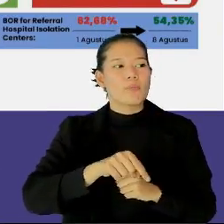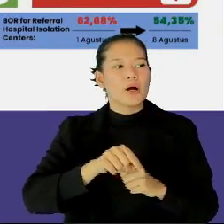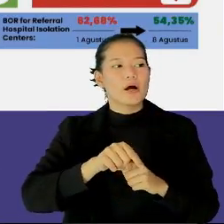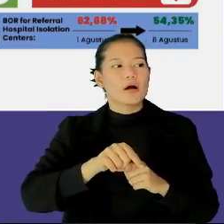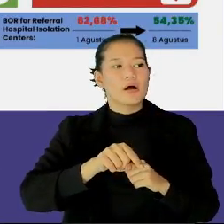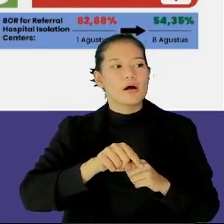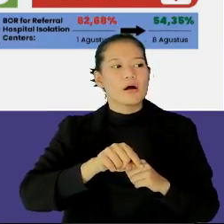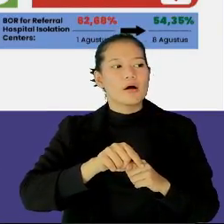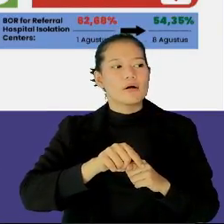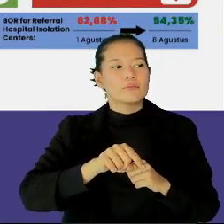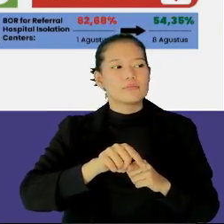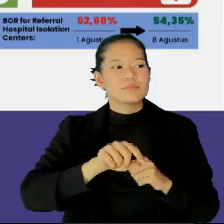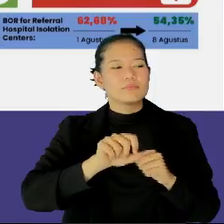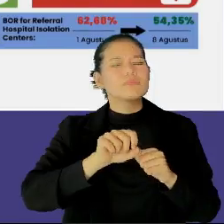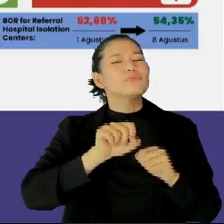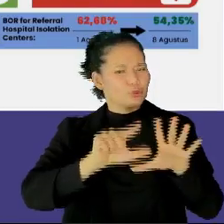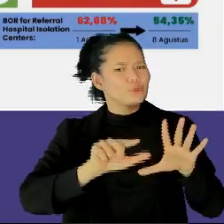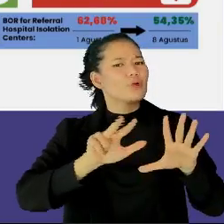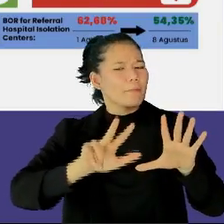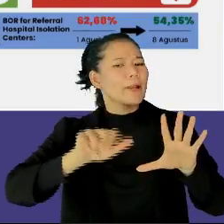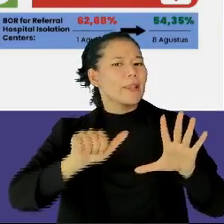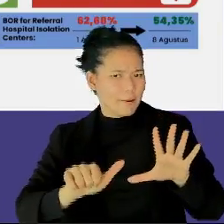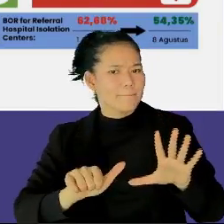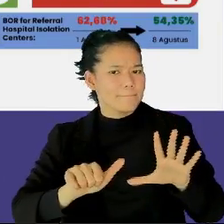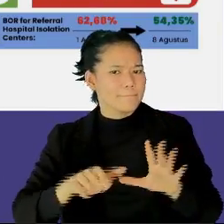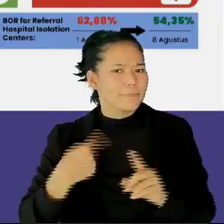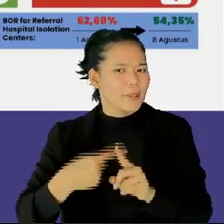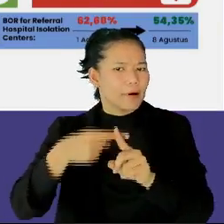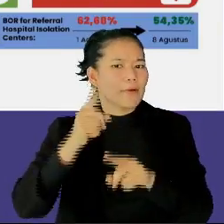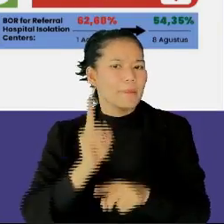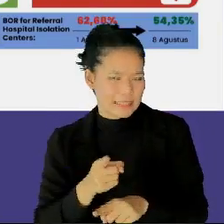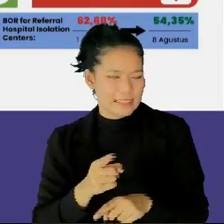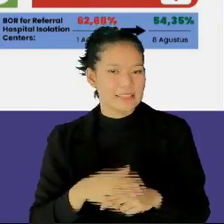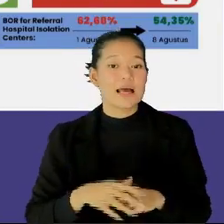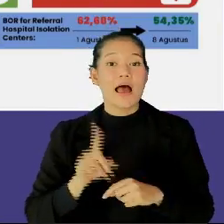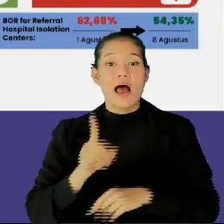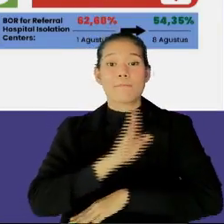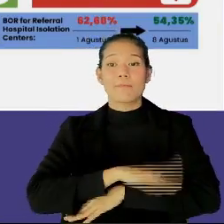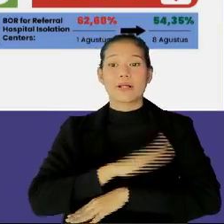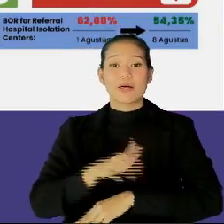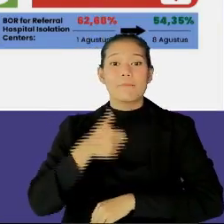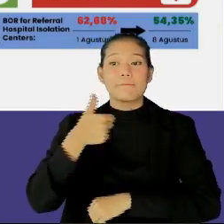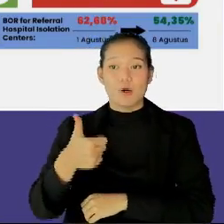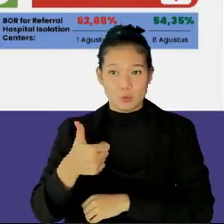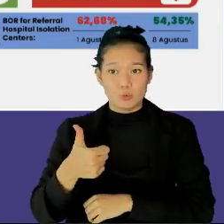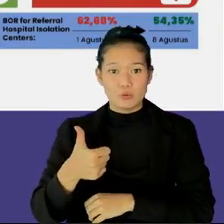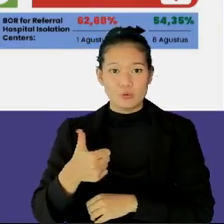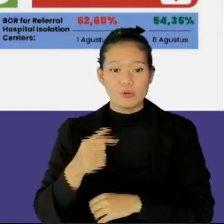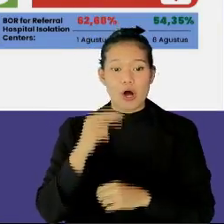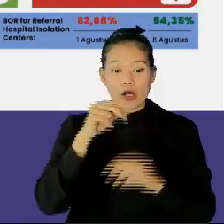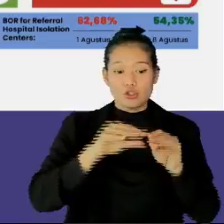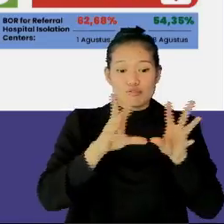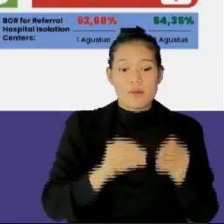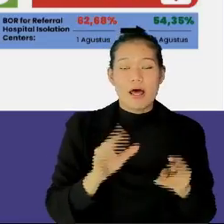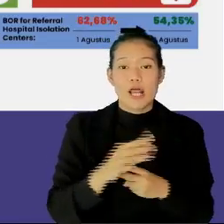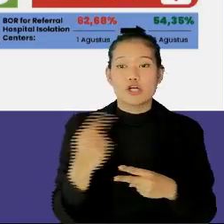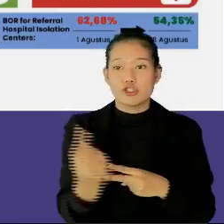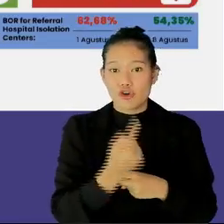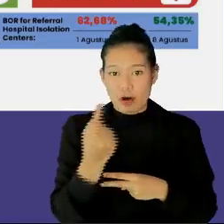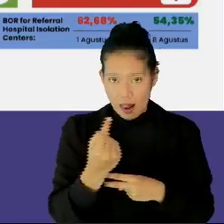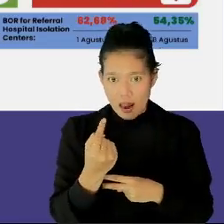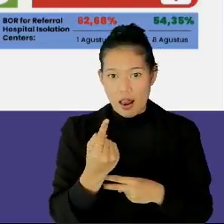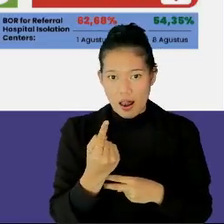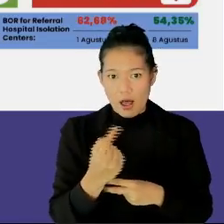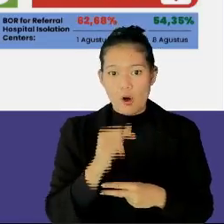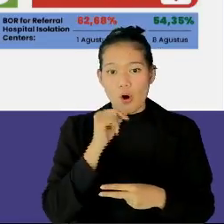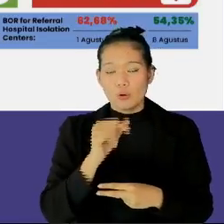1,786, ranks 5th. And the good news, however, is that active cases at the national level also fell the